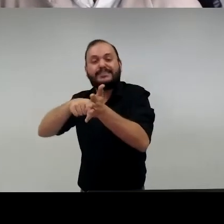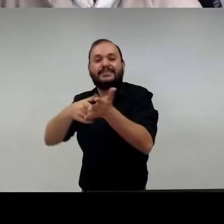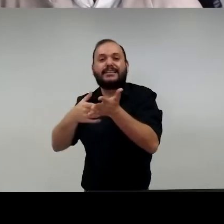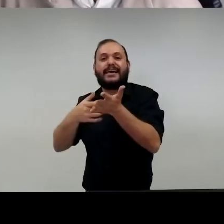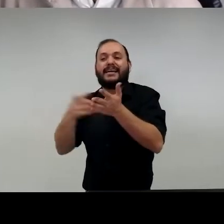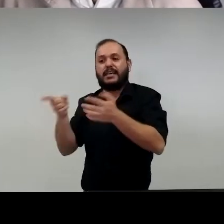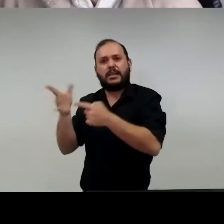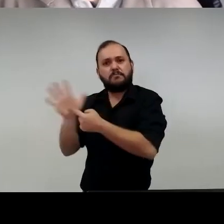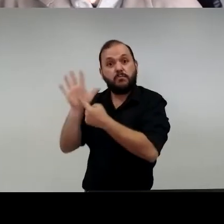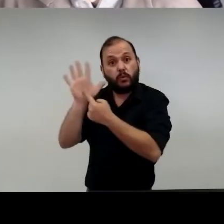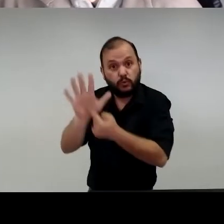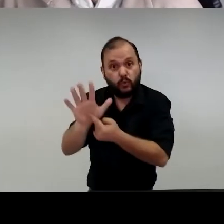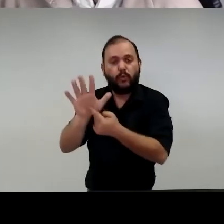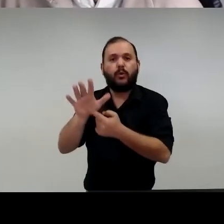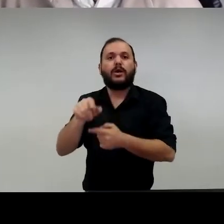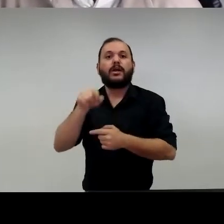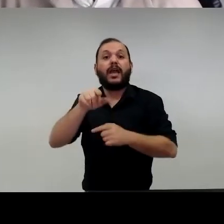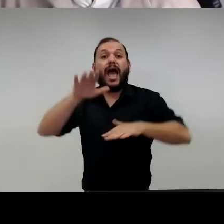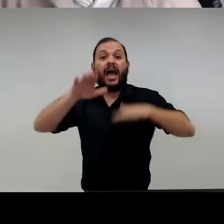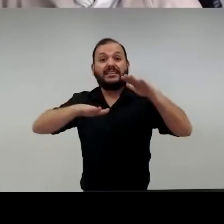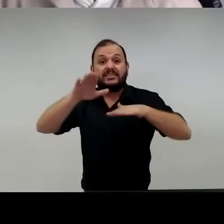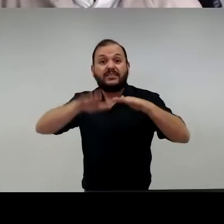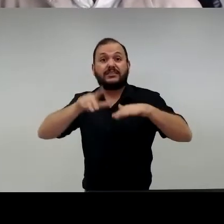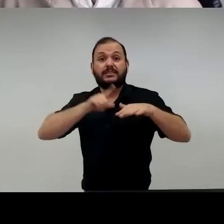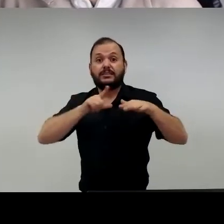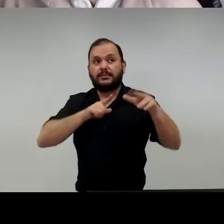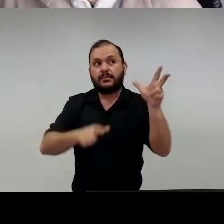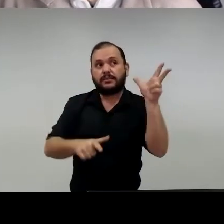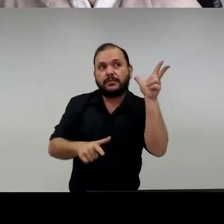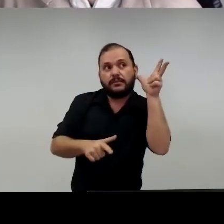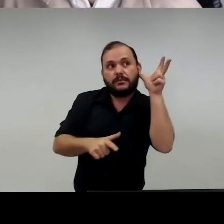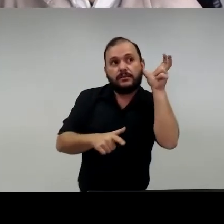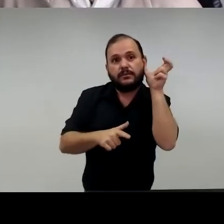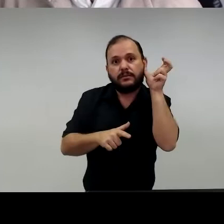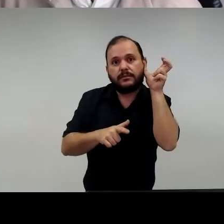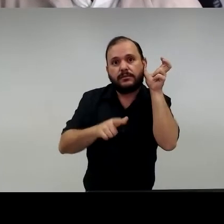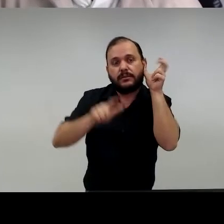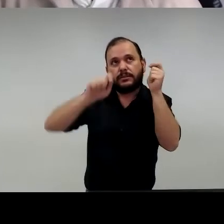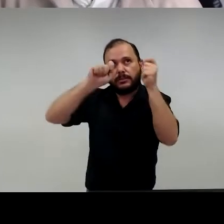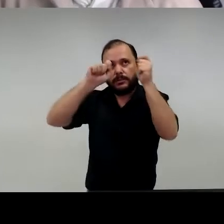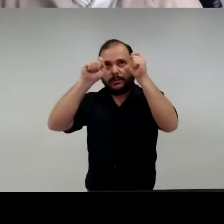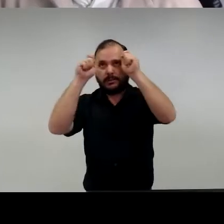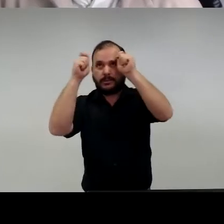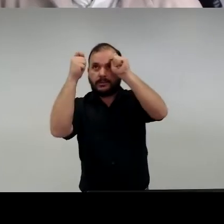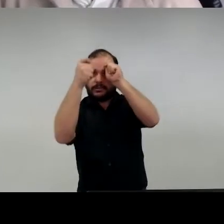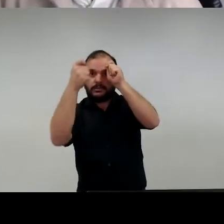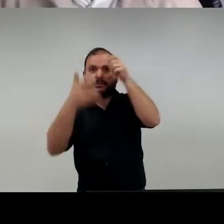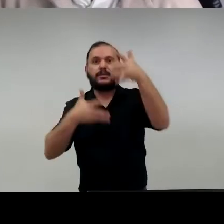lower cognitive load for language processing per se. In other words,